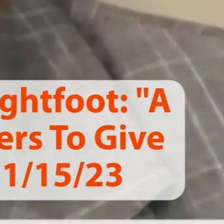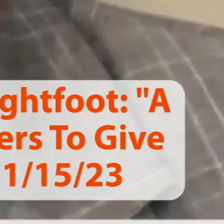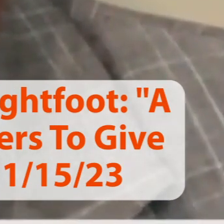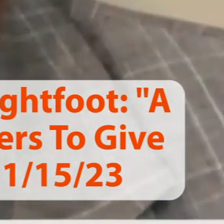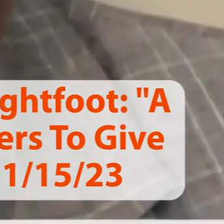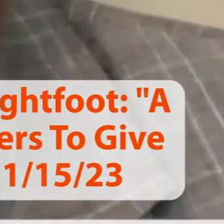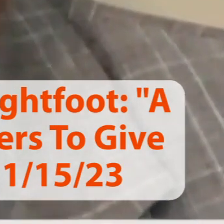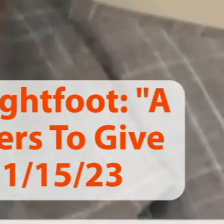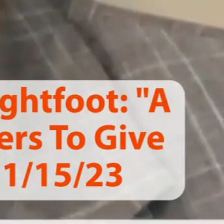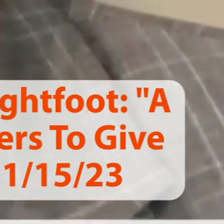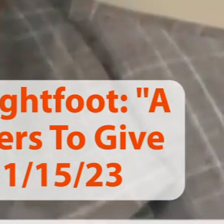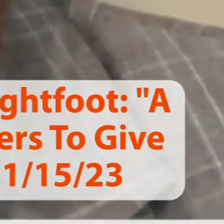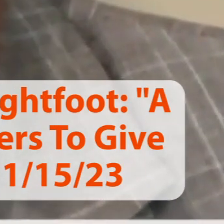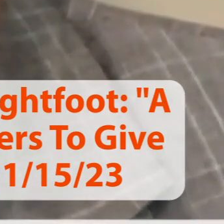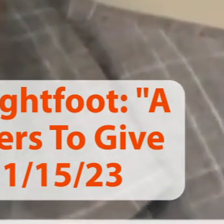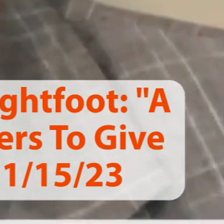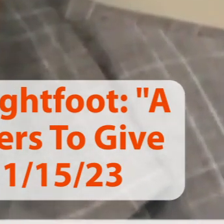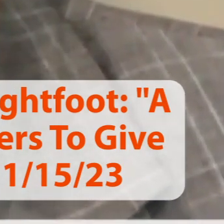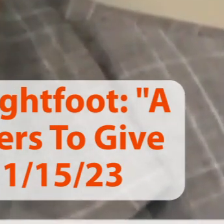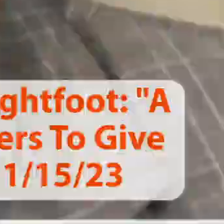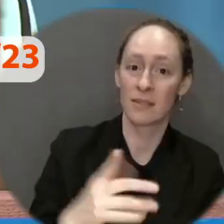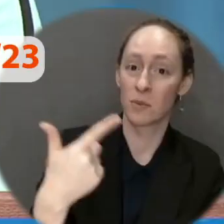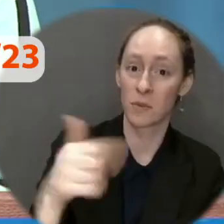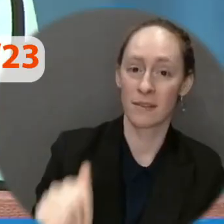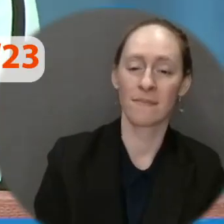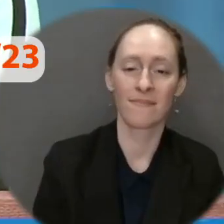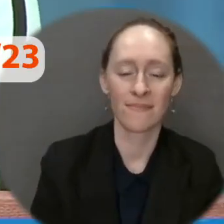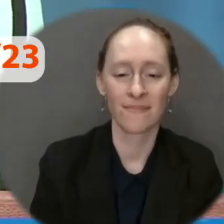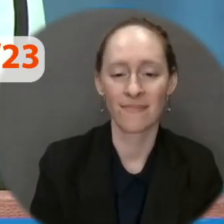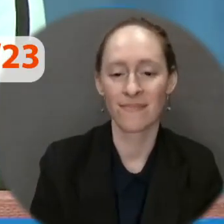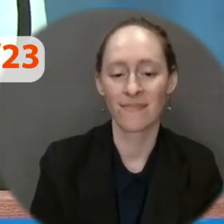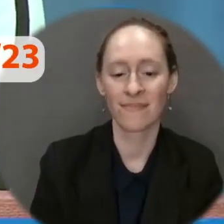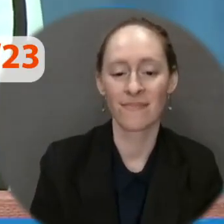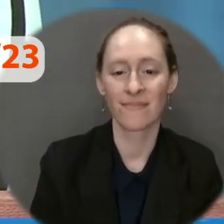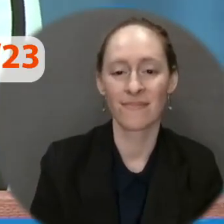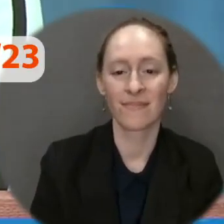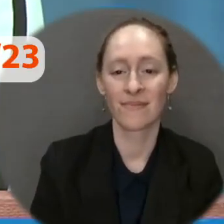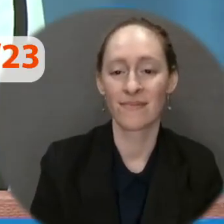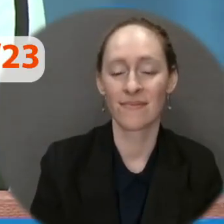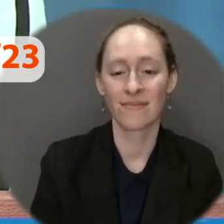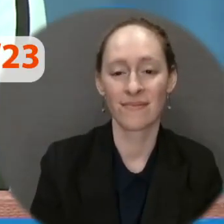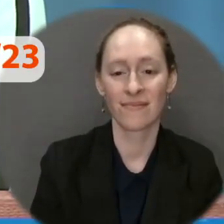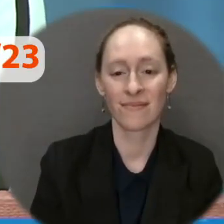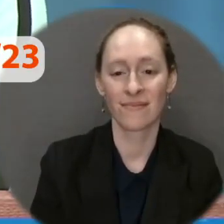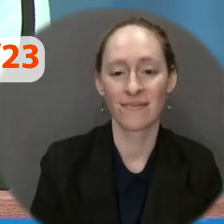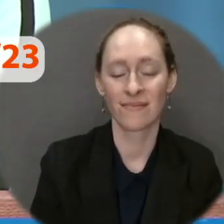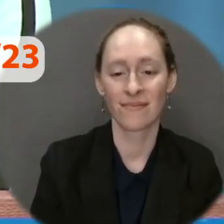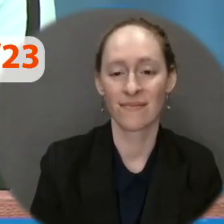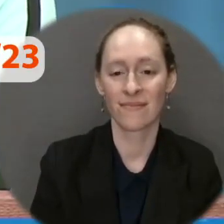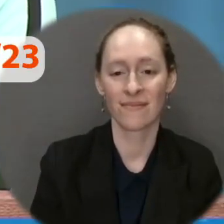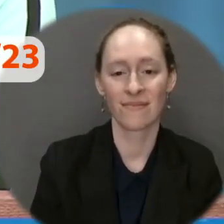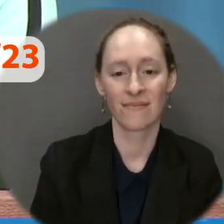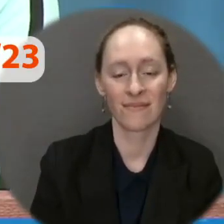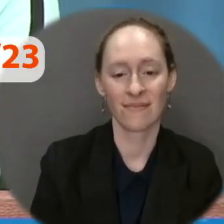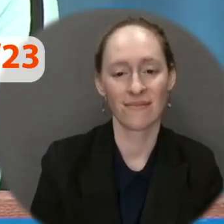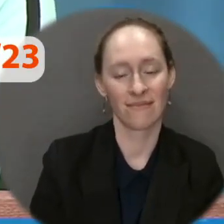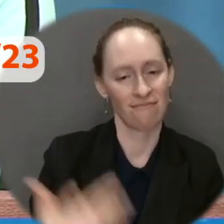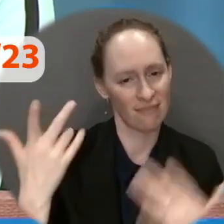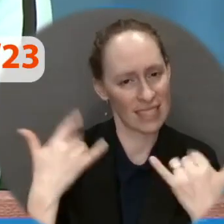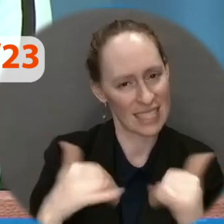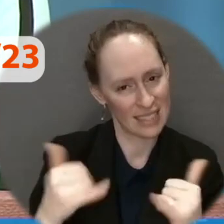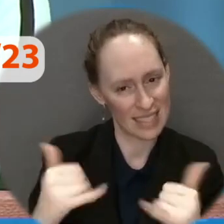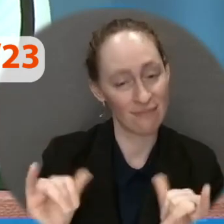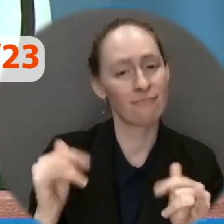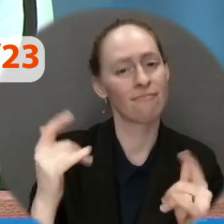impenetrable, and it will be, and that was a mistake. Speaking about the president's economic plan, look, we believe that we continue to be in